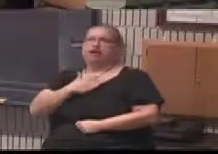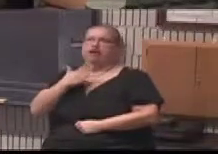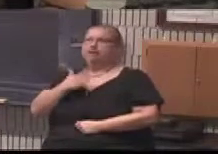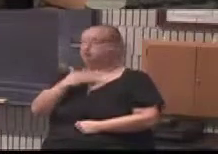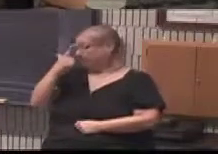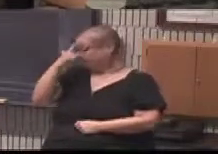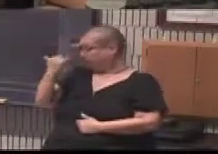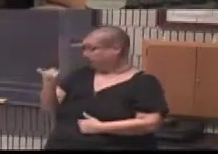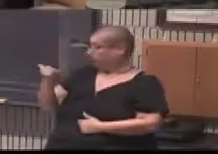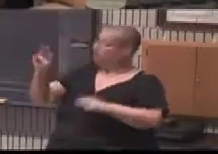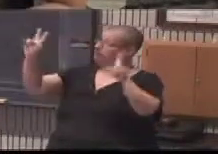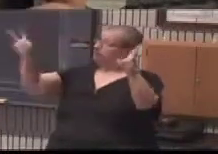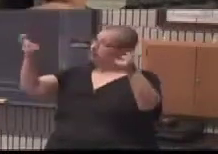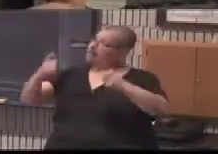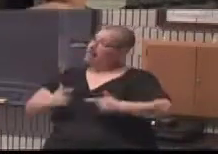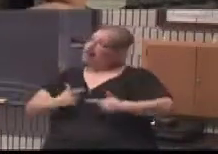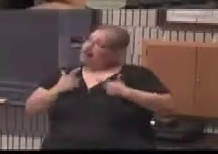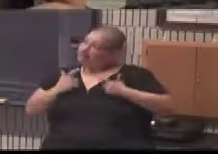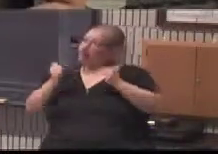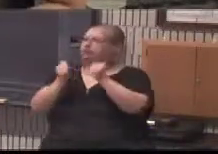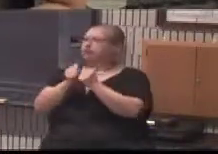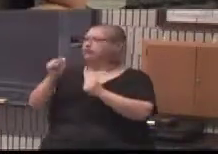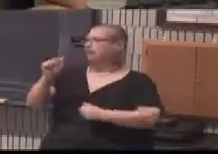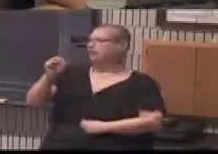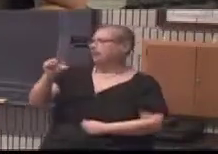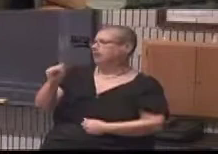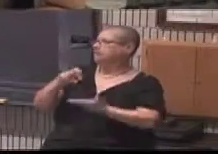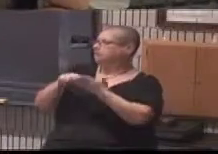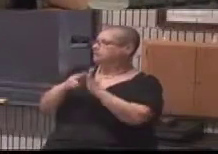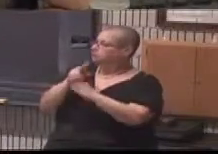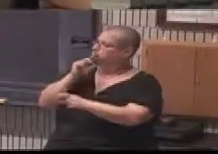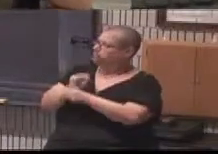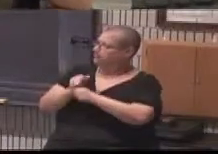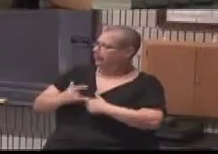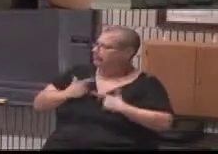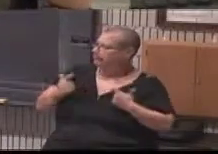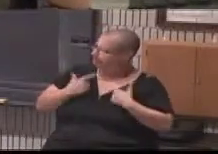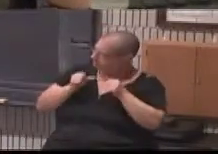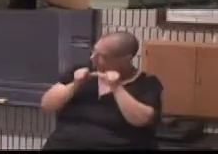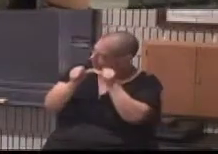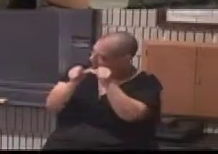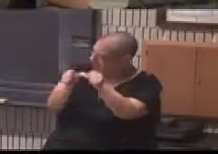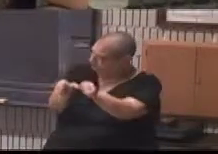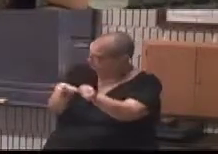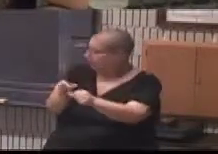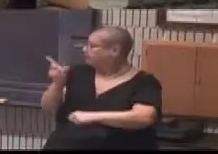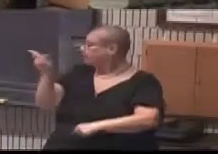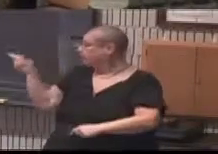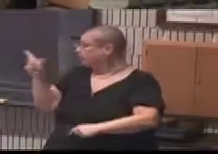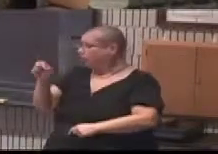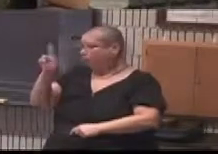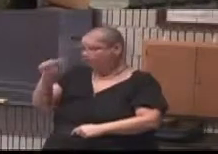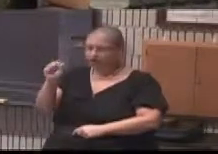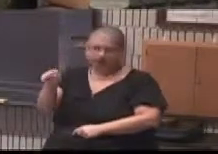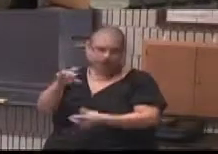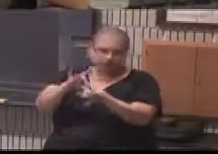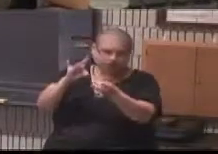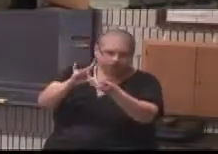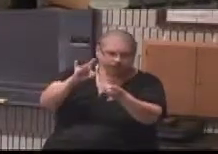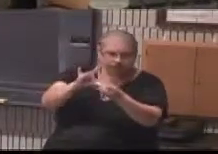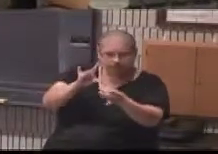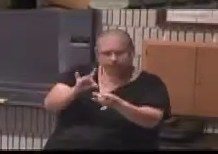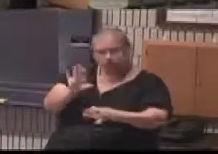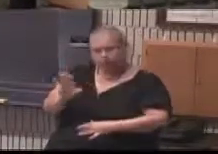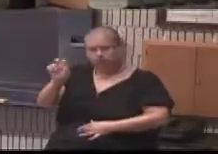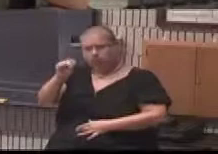with ALS, and Laura's going to talk a lot more about the emotional issues and some of the choices that we hope every